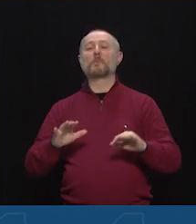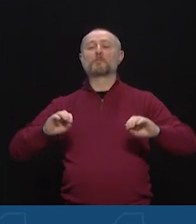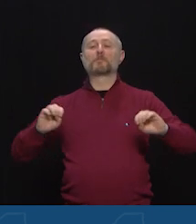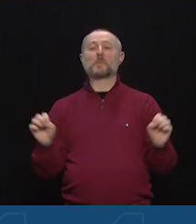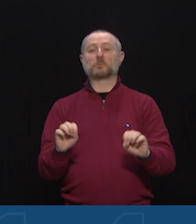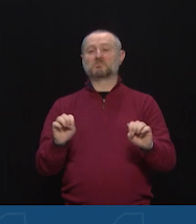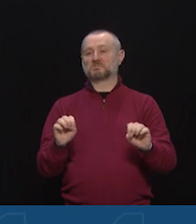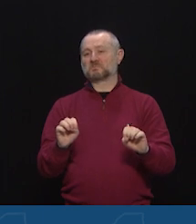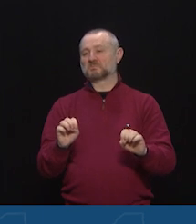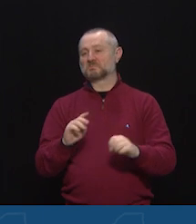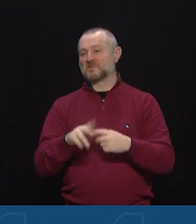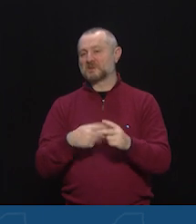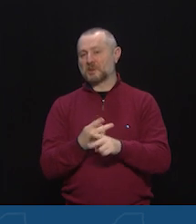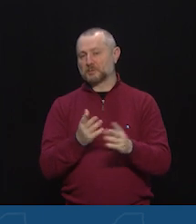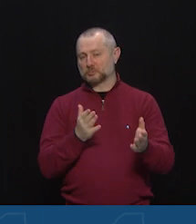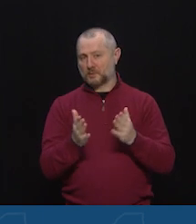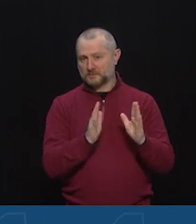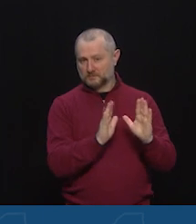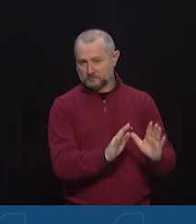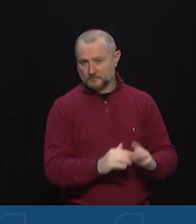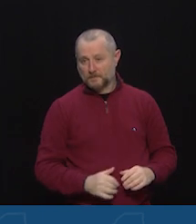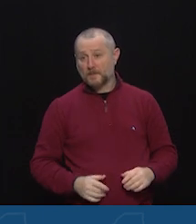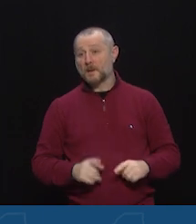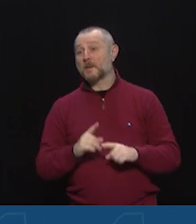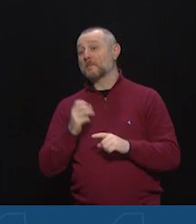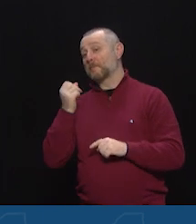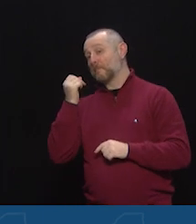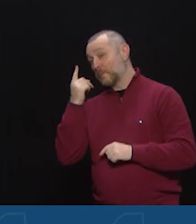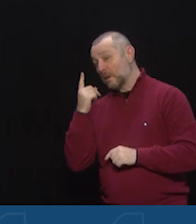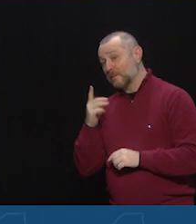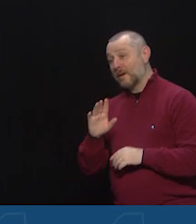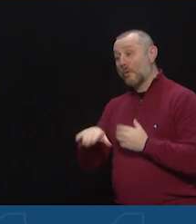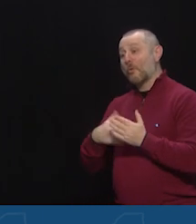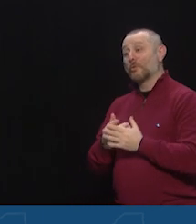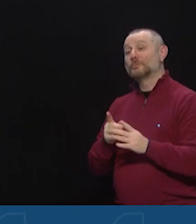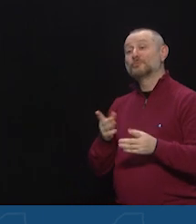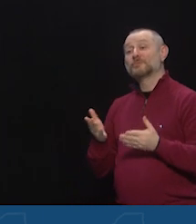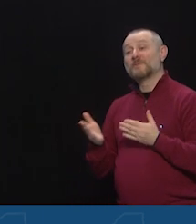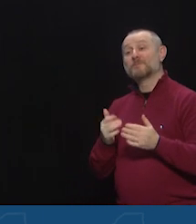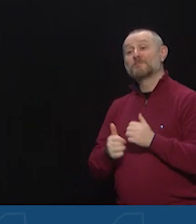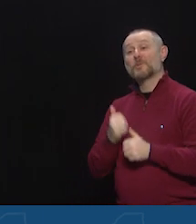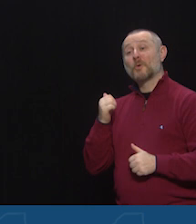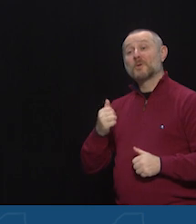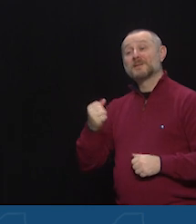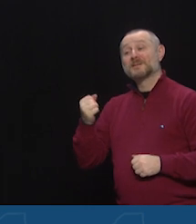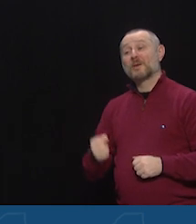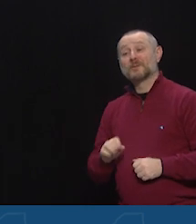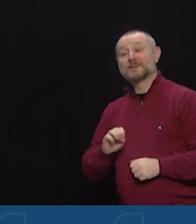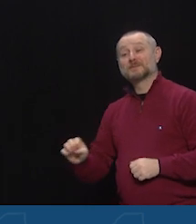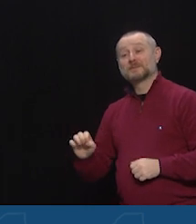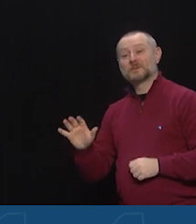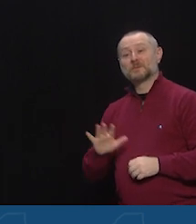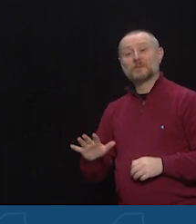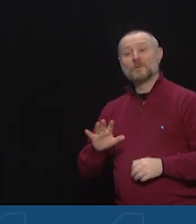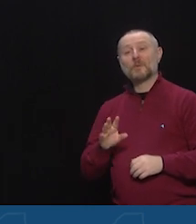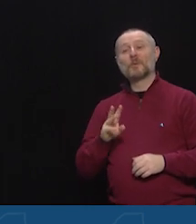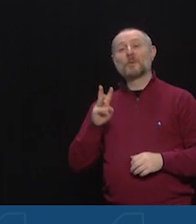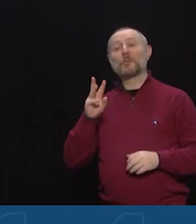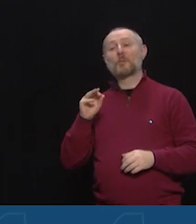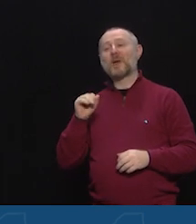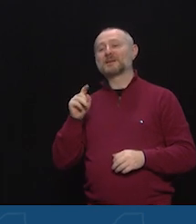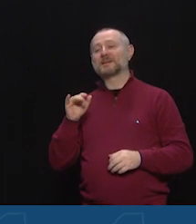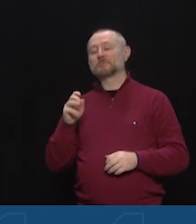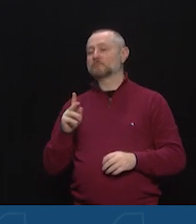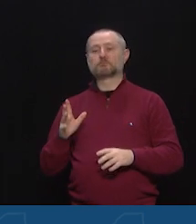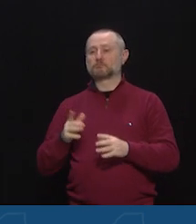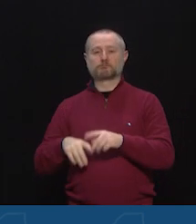lines, but we are suspending all service between Southeast and Wassaic in the northern reaches of the Harlem line. And